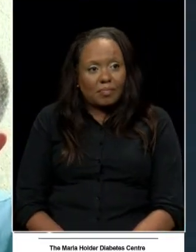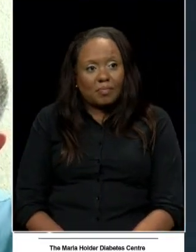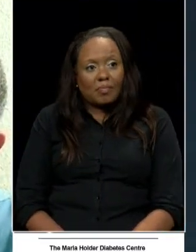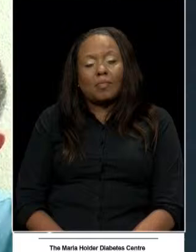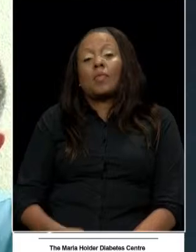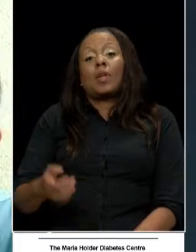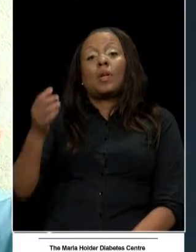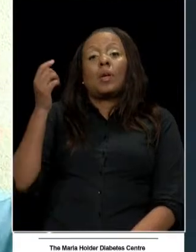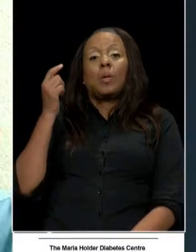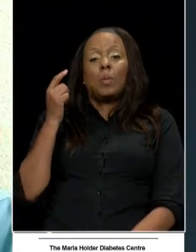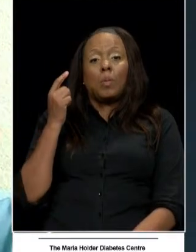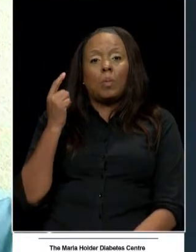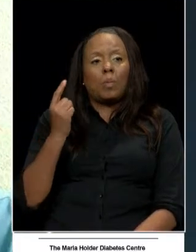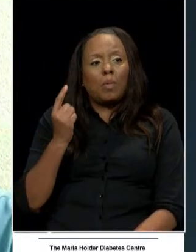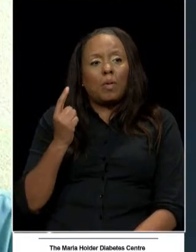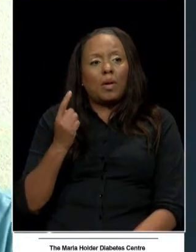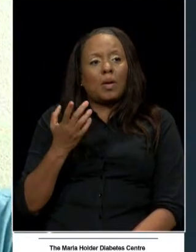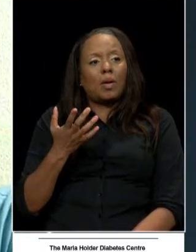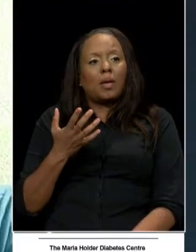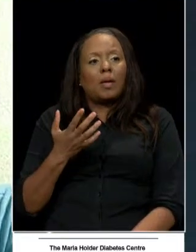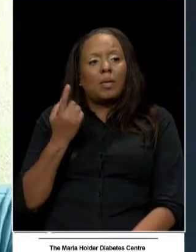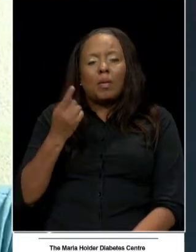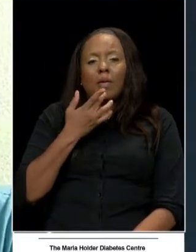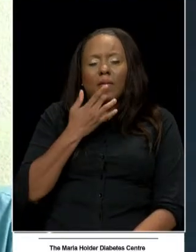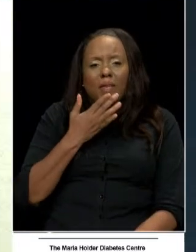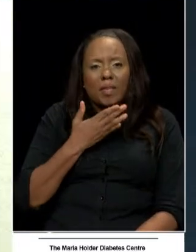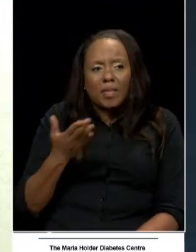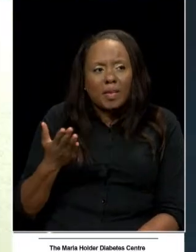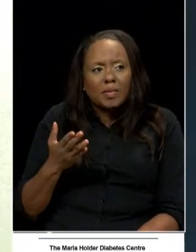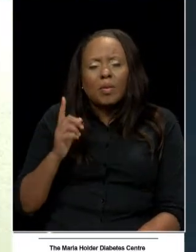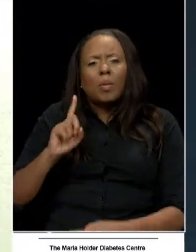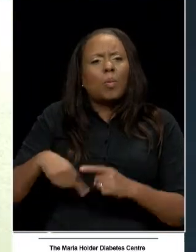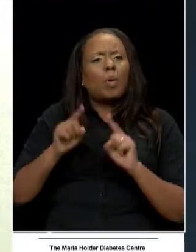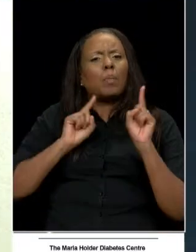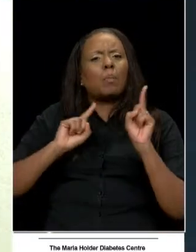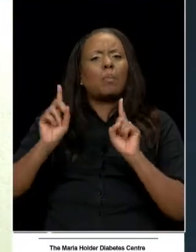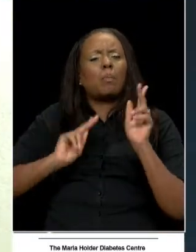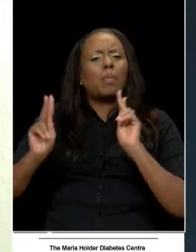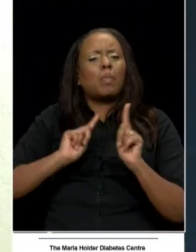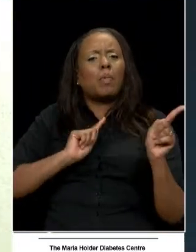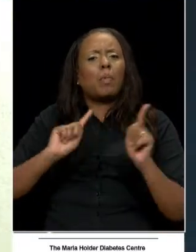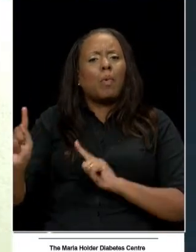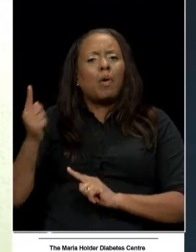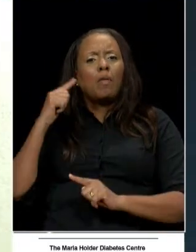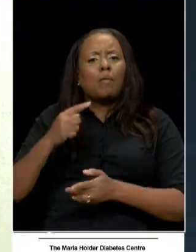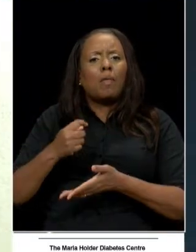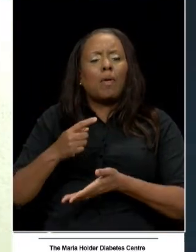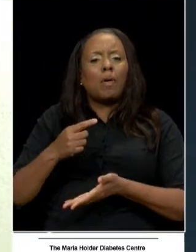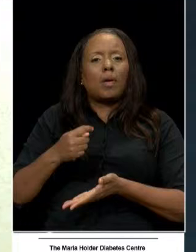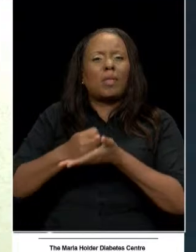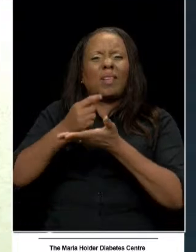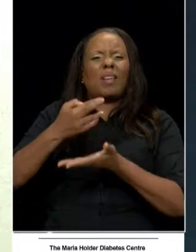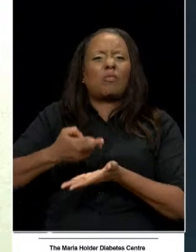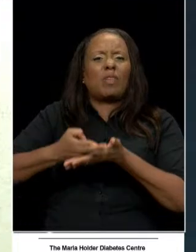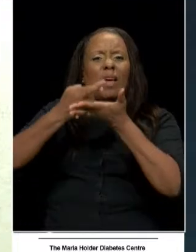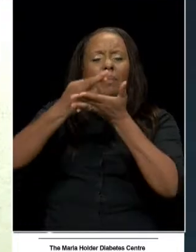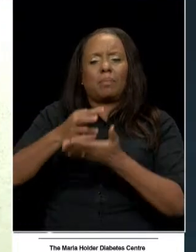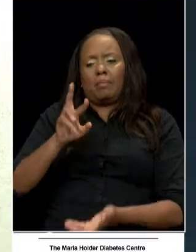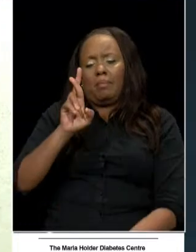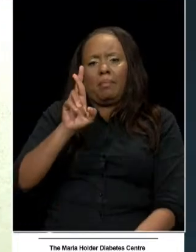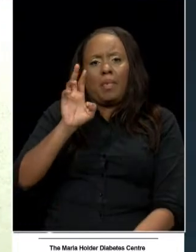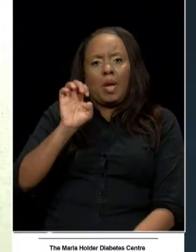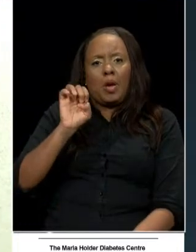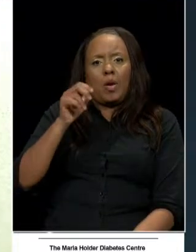rehabilitation converts a patient back into a person. And so the issue of whatever the indications